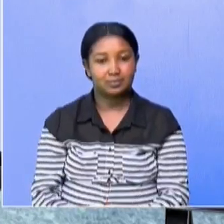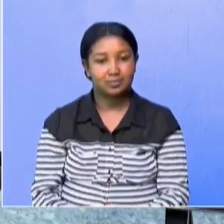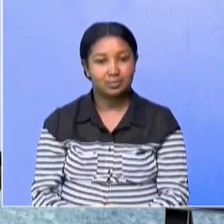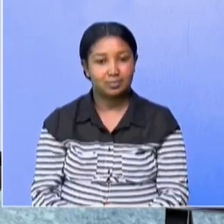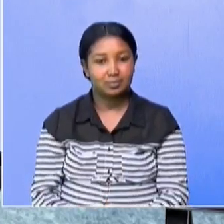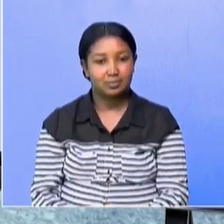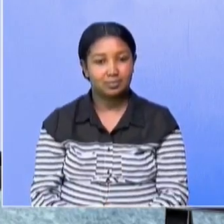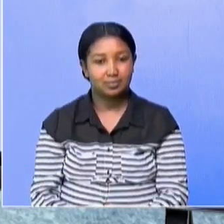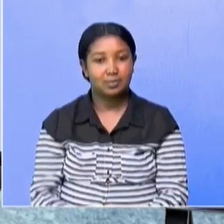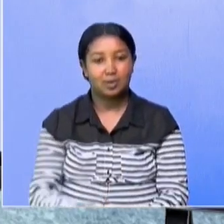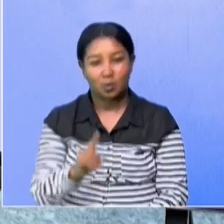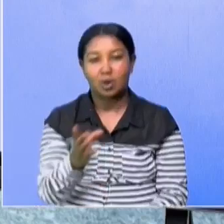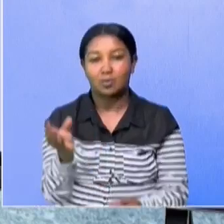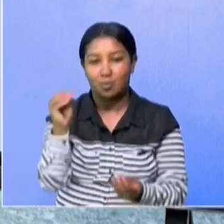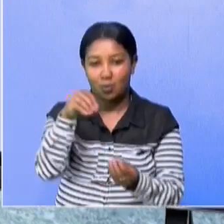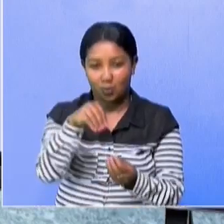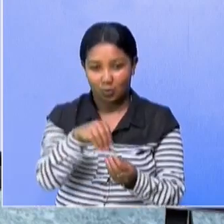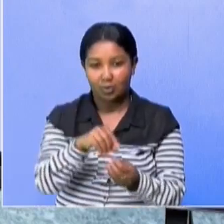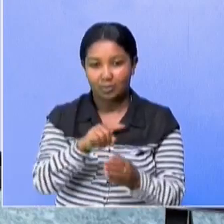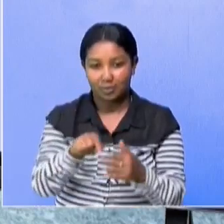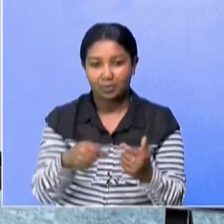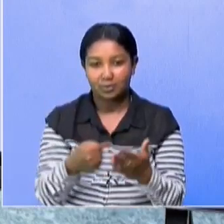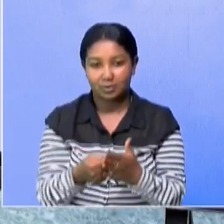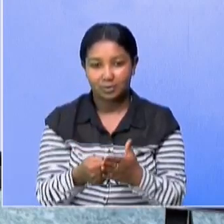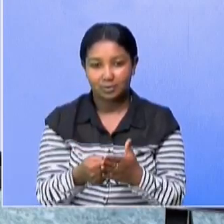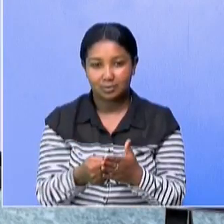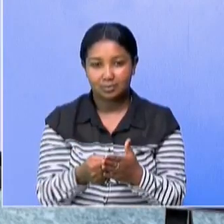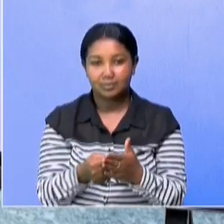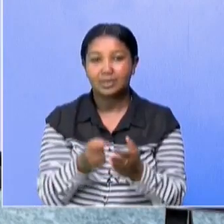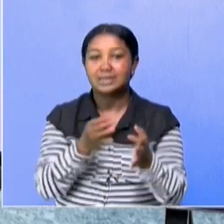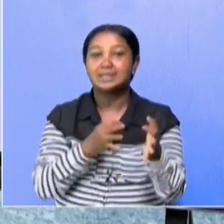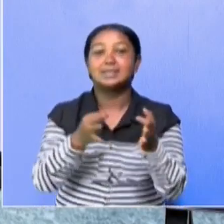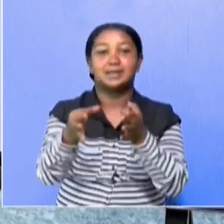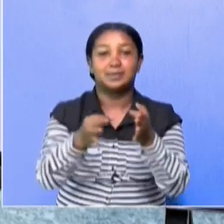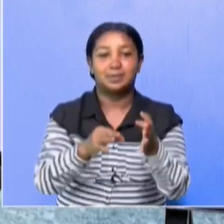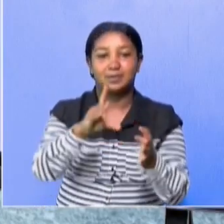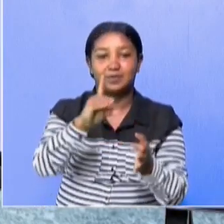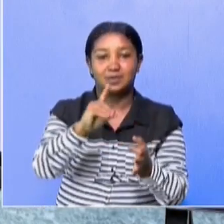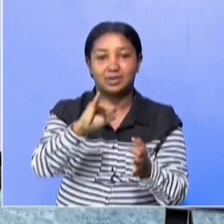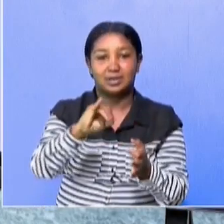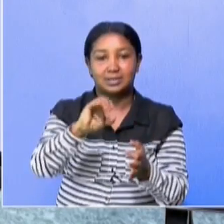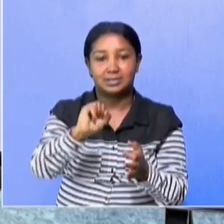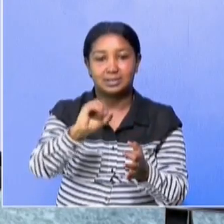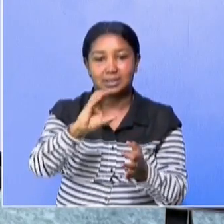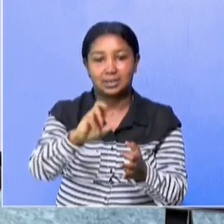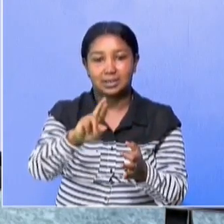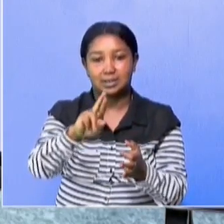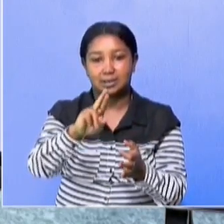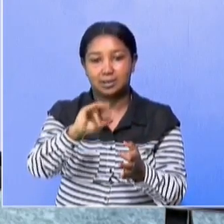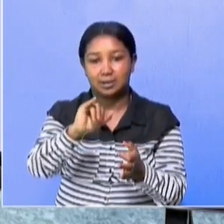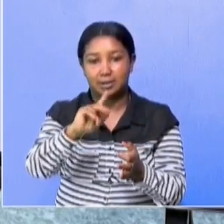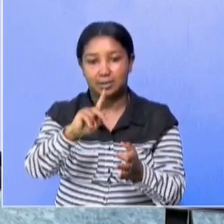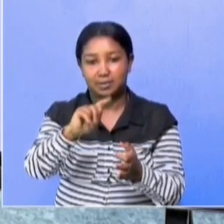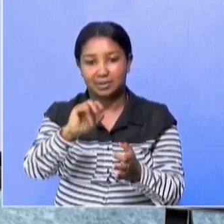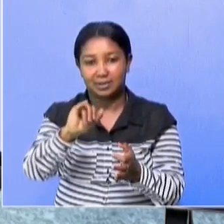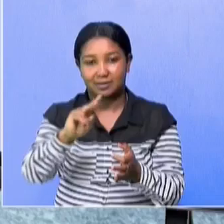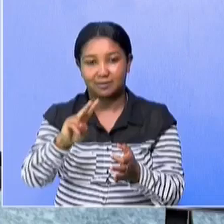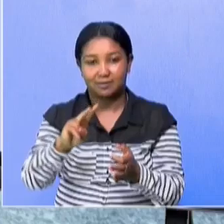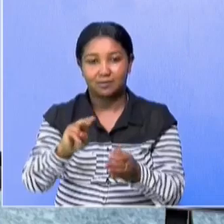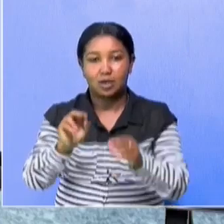add one more about descriptive one. The descriptive one,